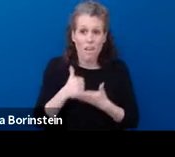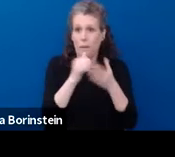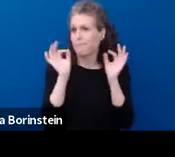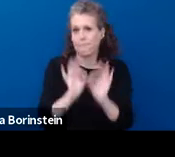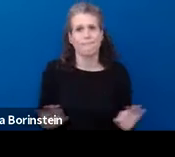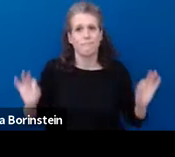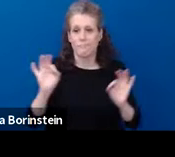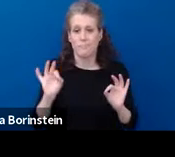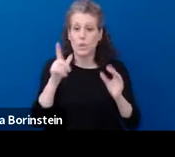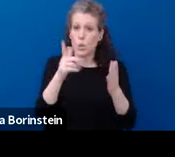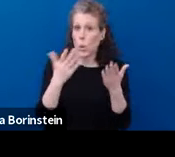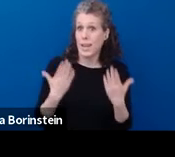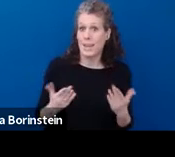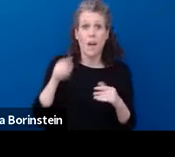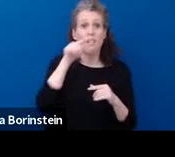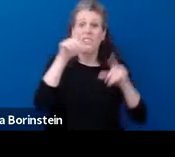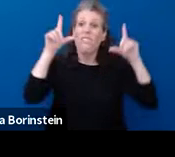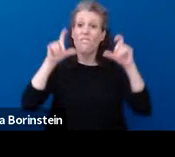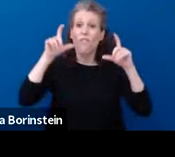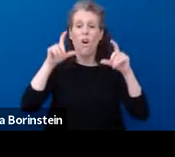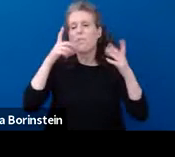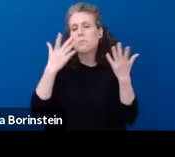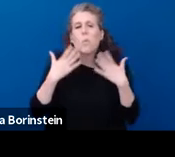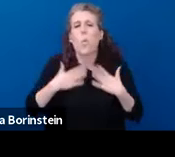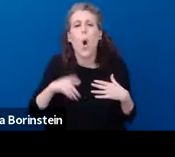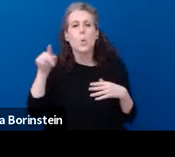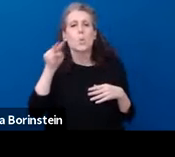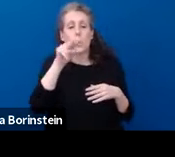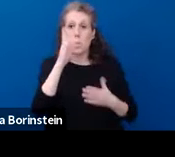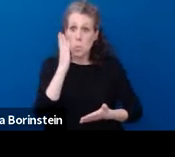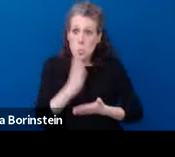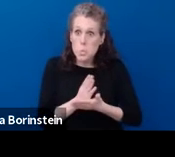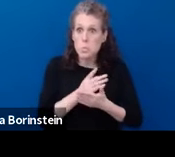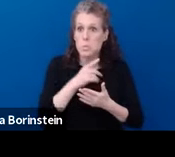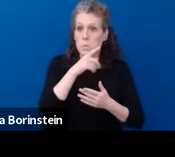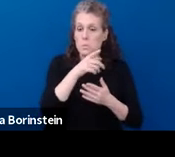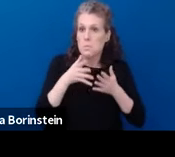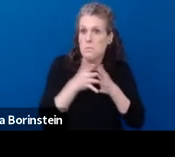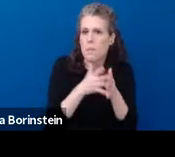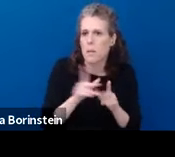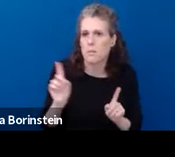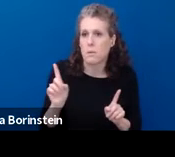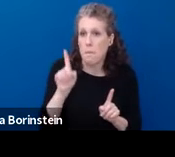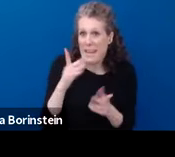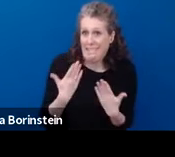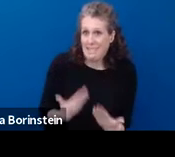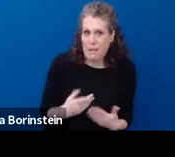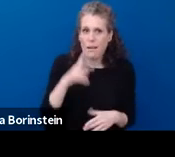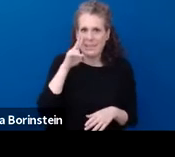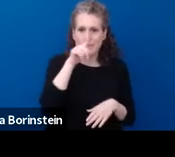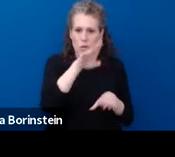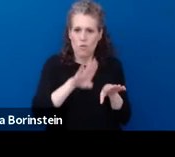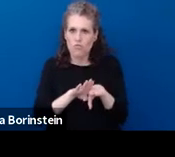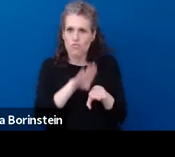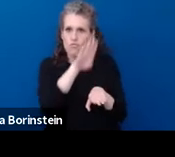photos I'm showing in my slides are just decorative and don't reveal any meaning, but the one I'm showing now is showing a ramp that